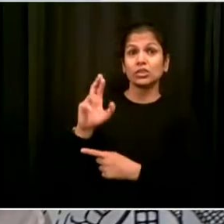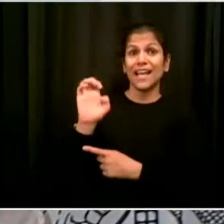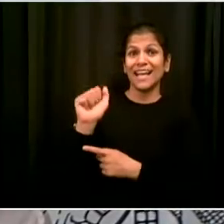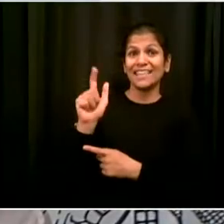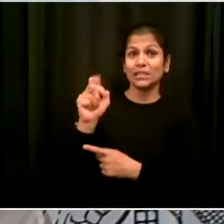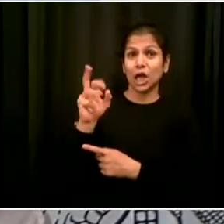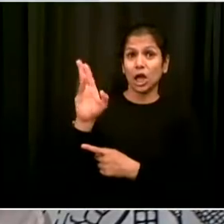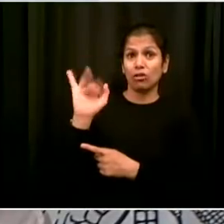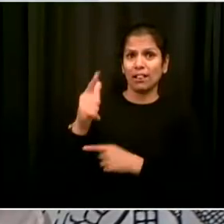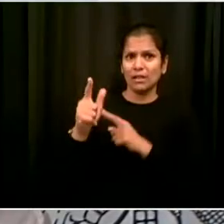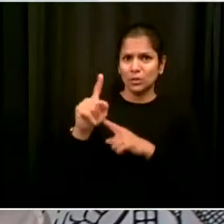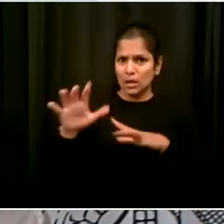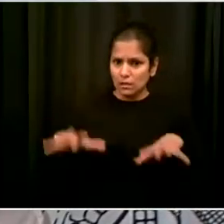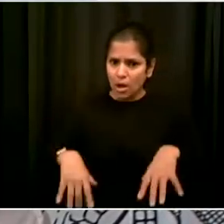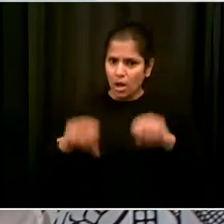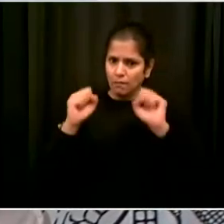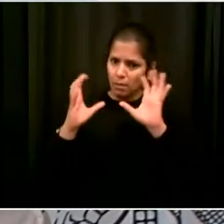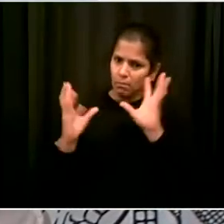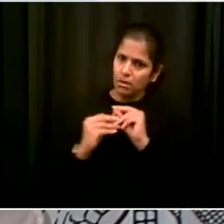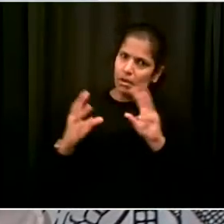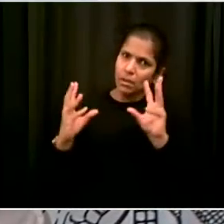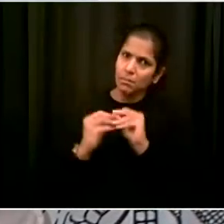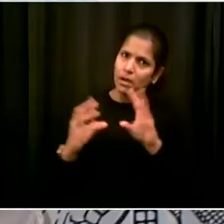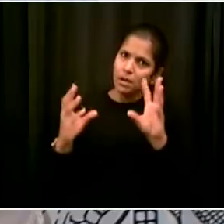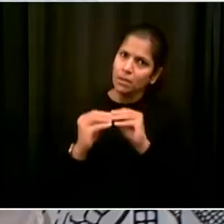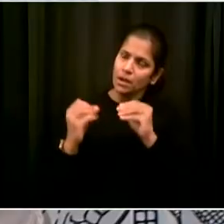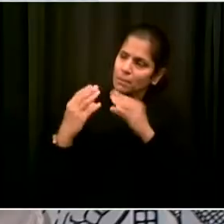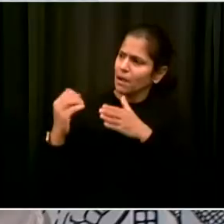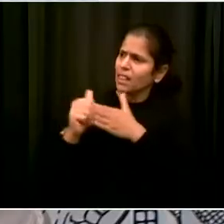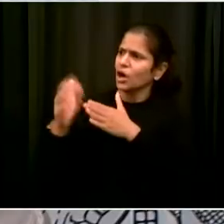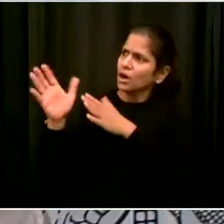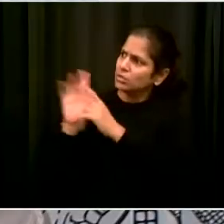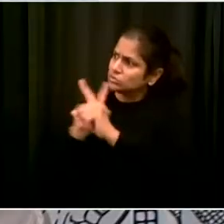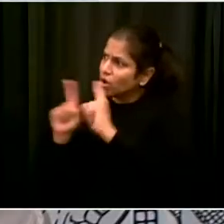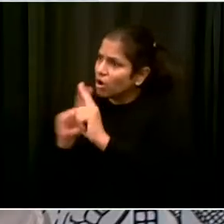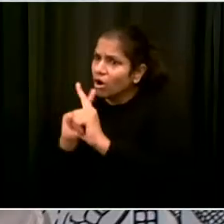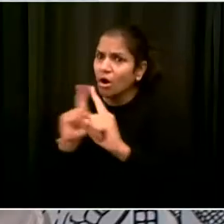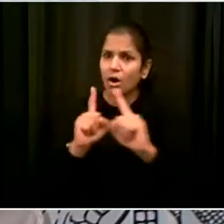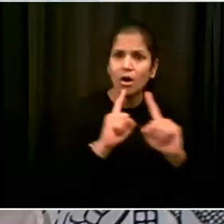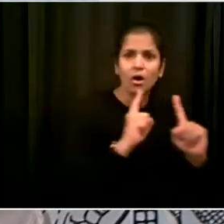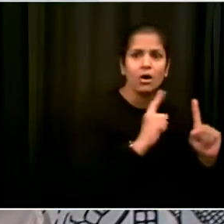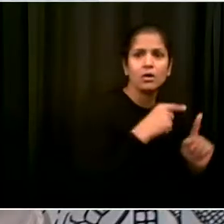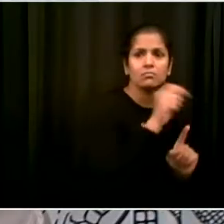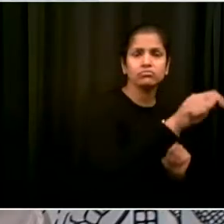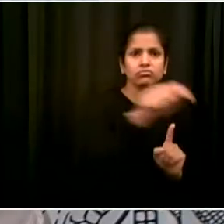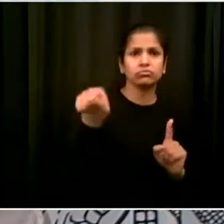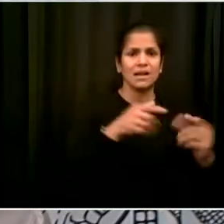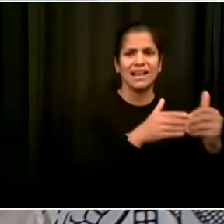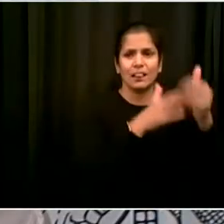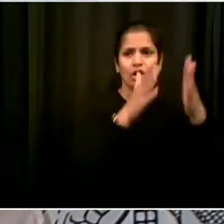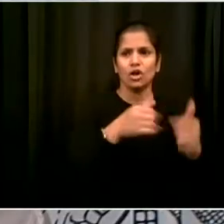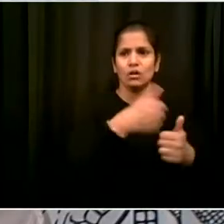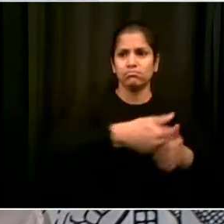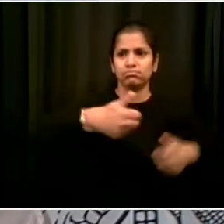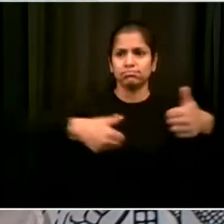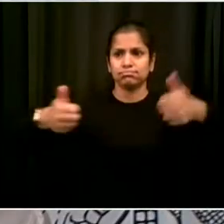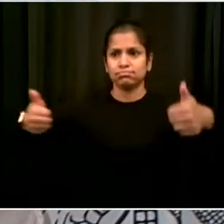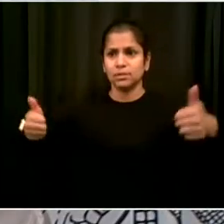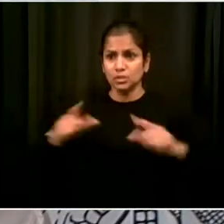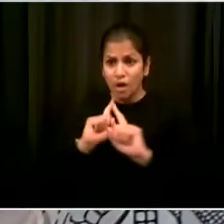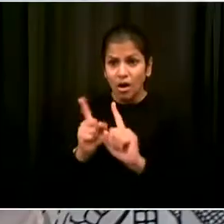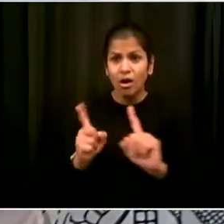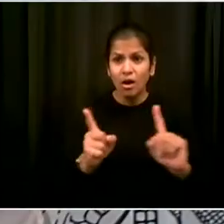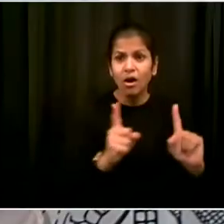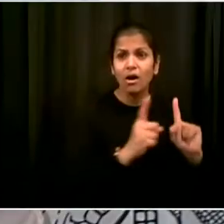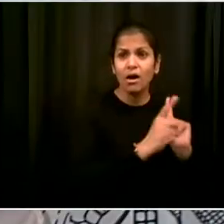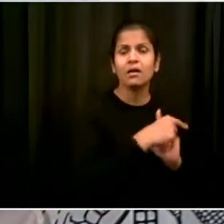elected officials across all the communities of New York City. And really been one of the bridges to the community leaders who needed that